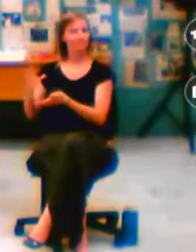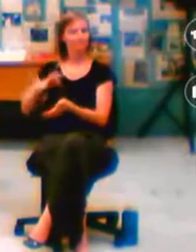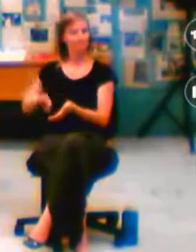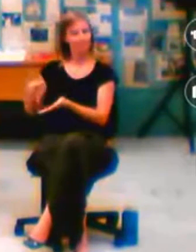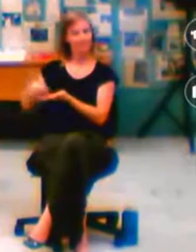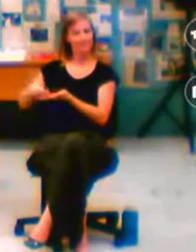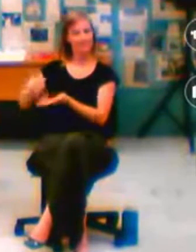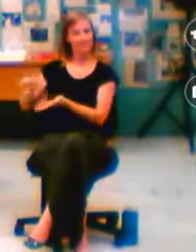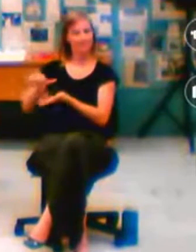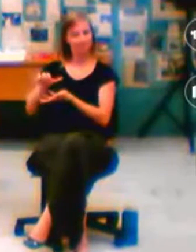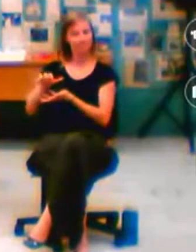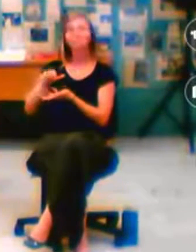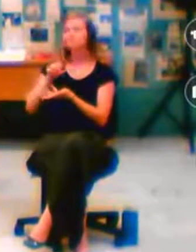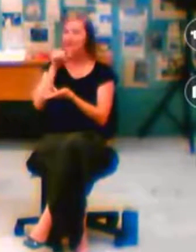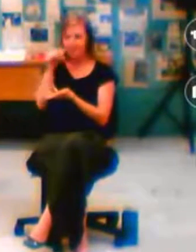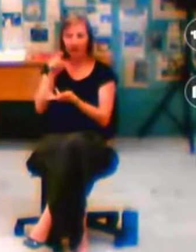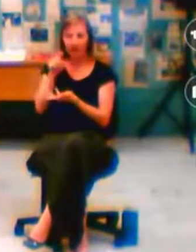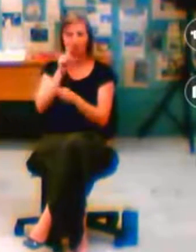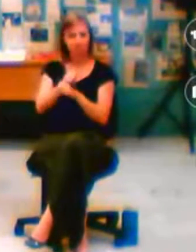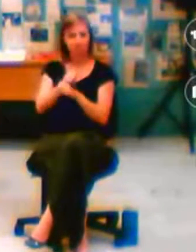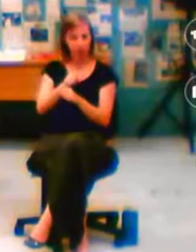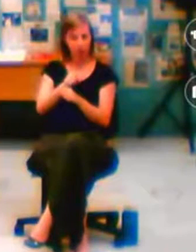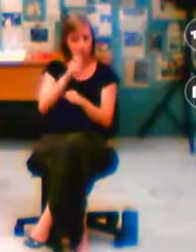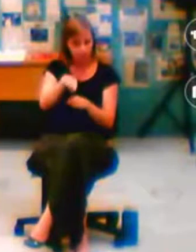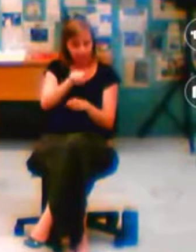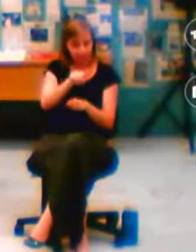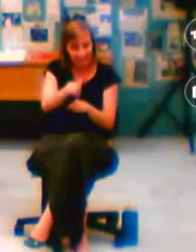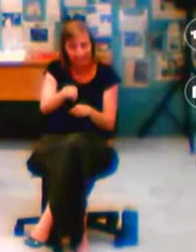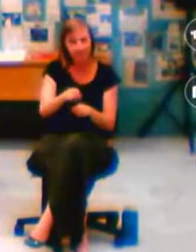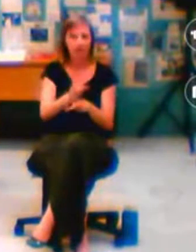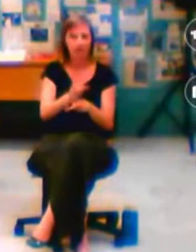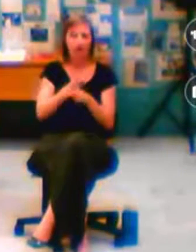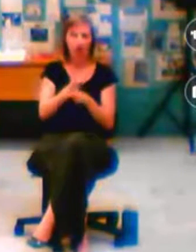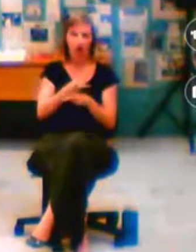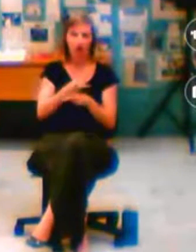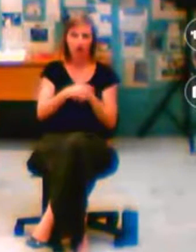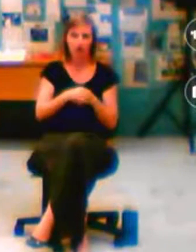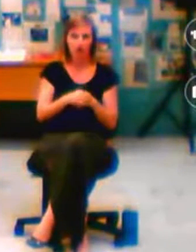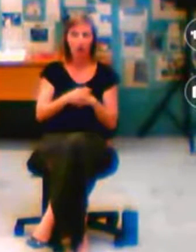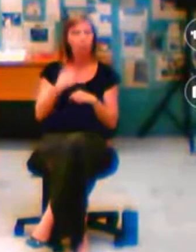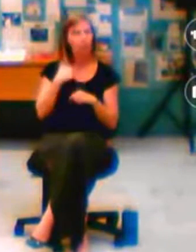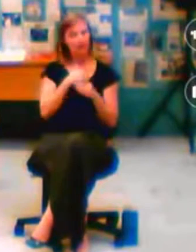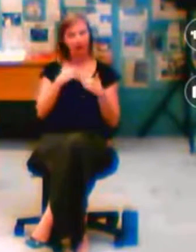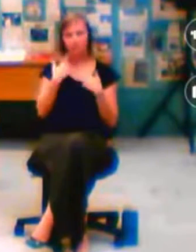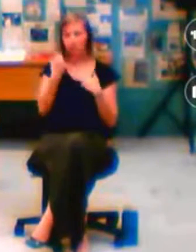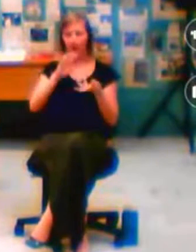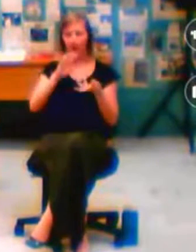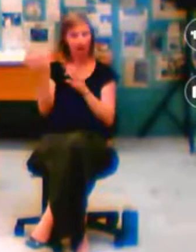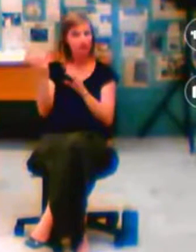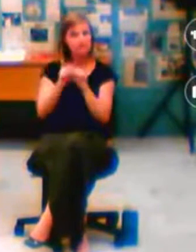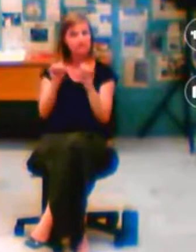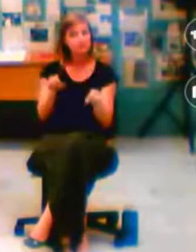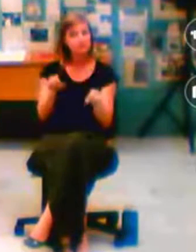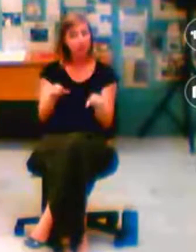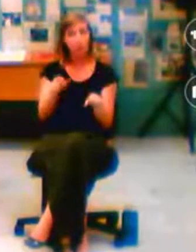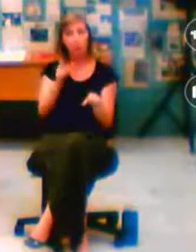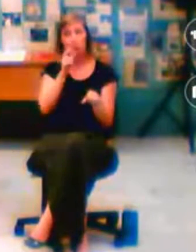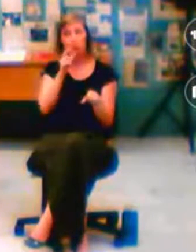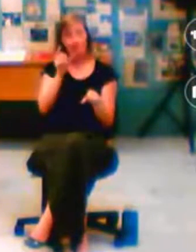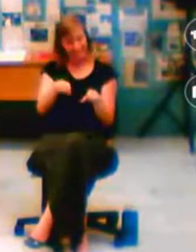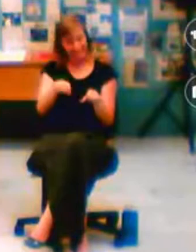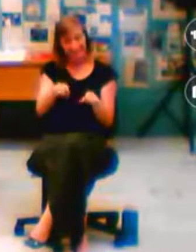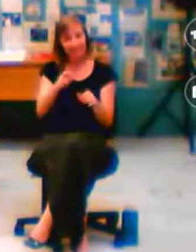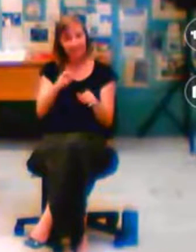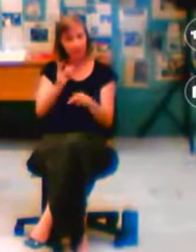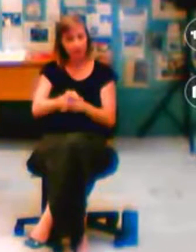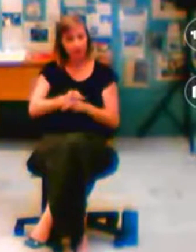healthcare companies get the premium of the healthy person and not the things that help take care of people